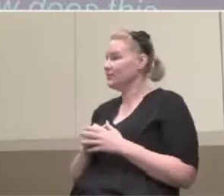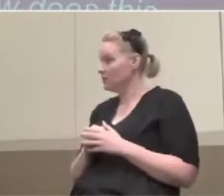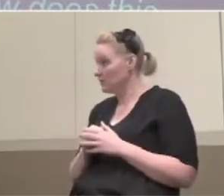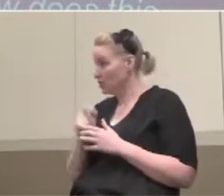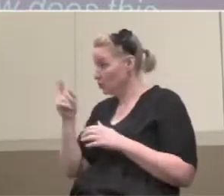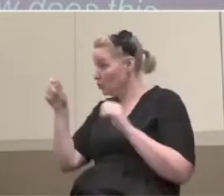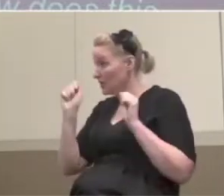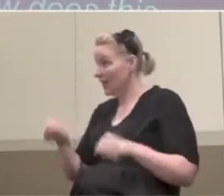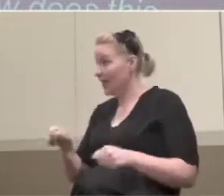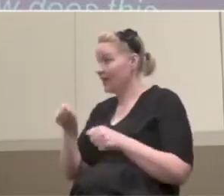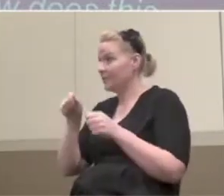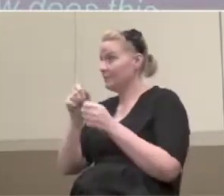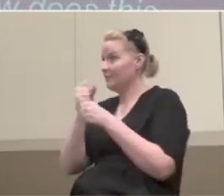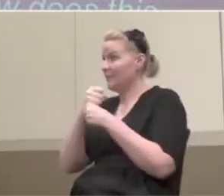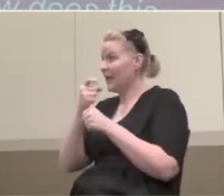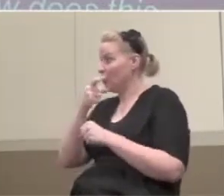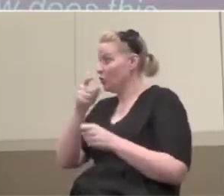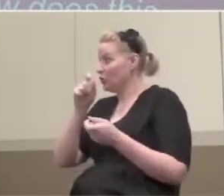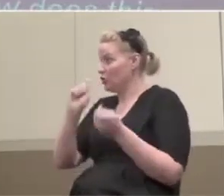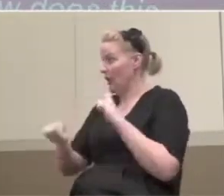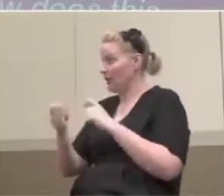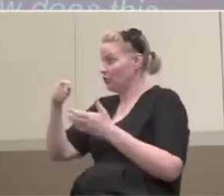switch?